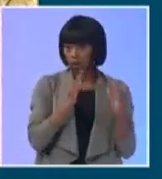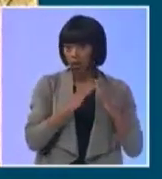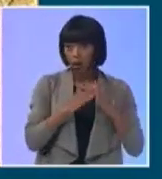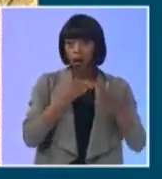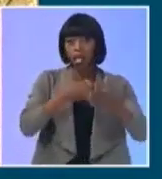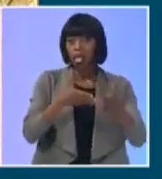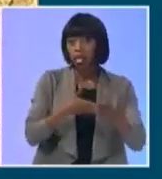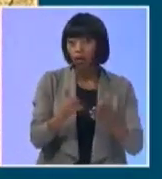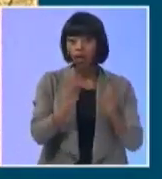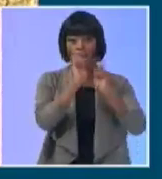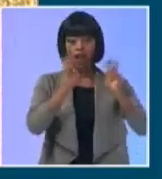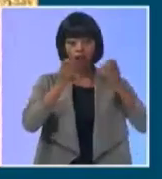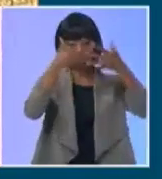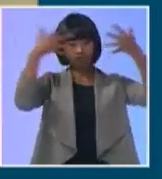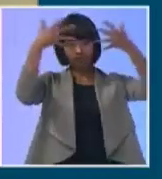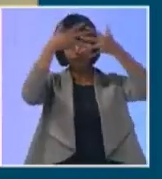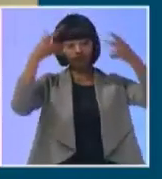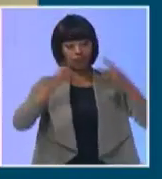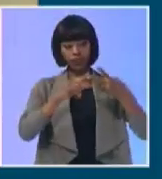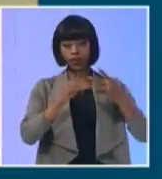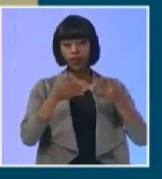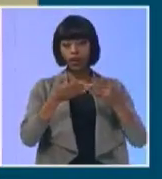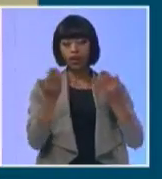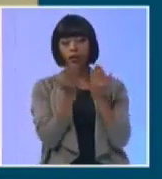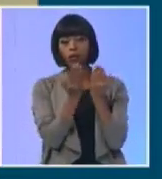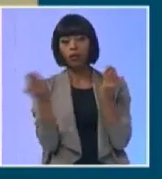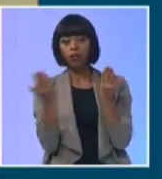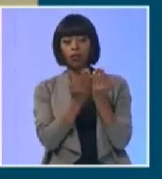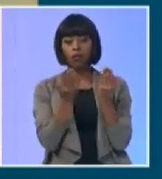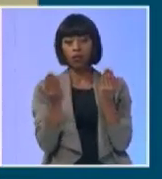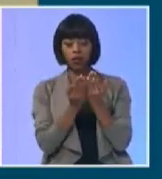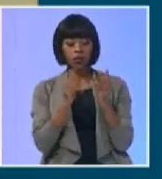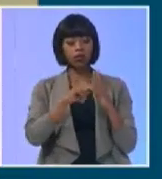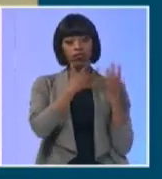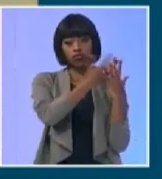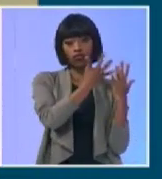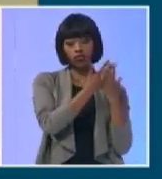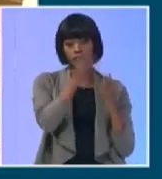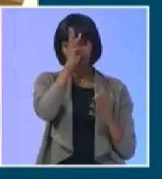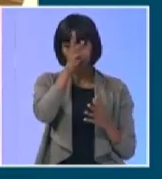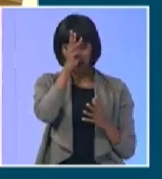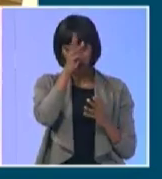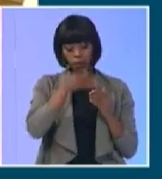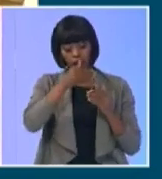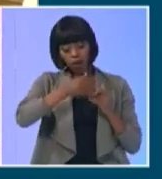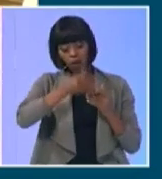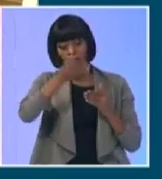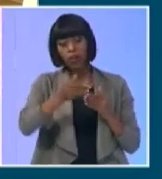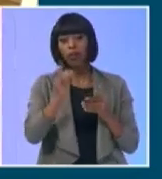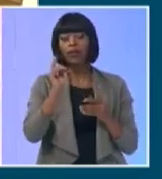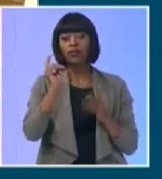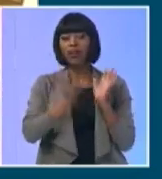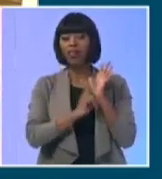So firstly, look at your electric fence, look at your gate motor, look at your burglar proofing, and as you get closer, how many layers a person has to go through, like your alarm